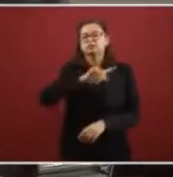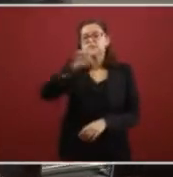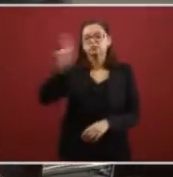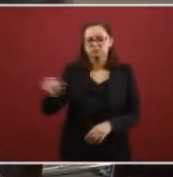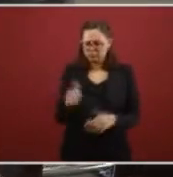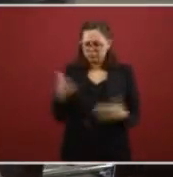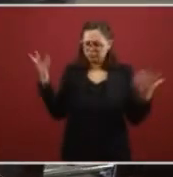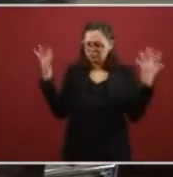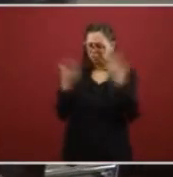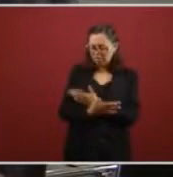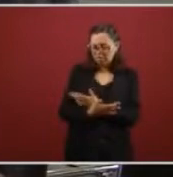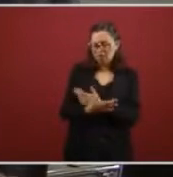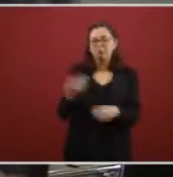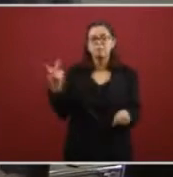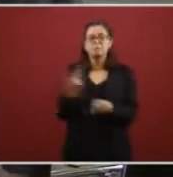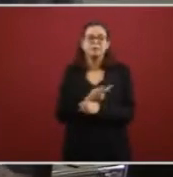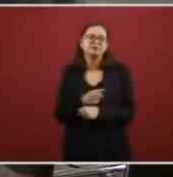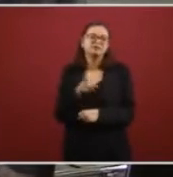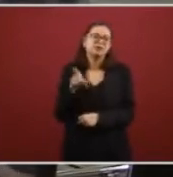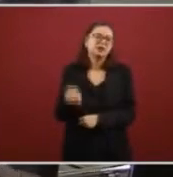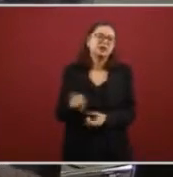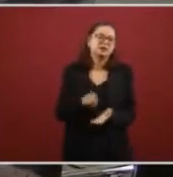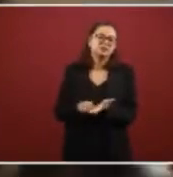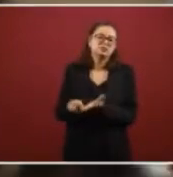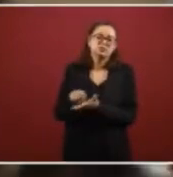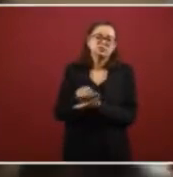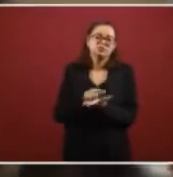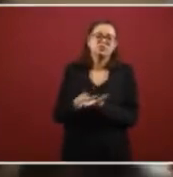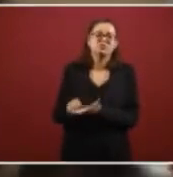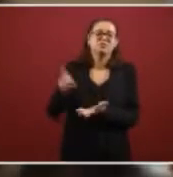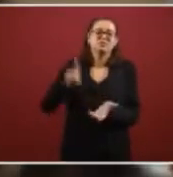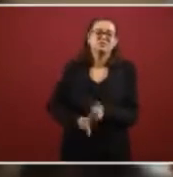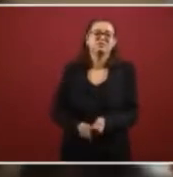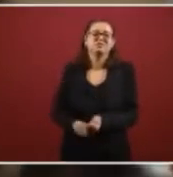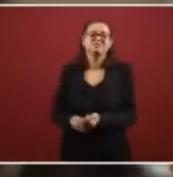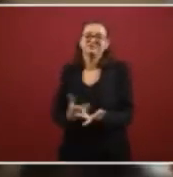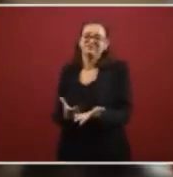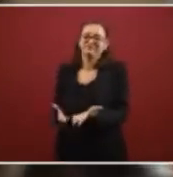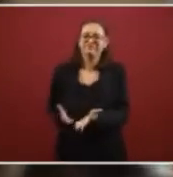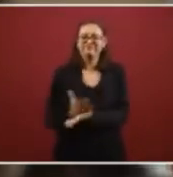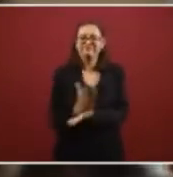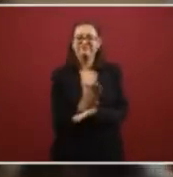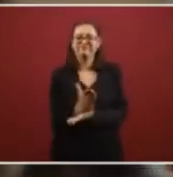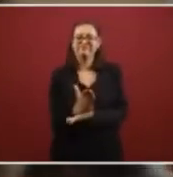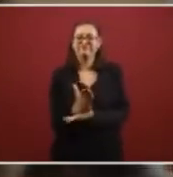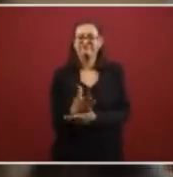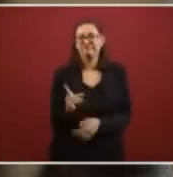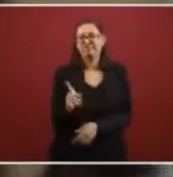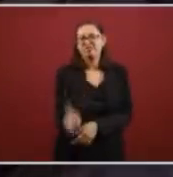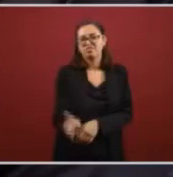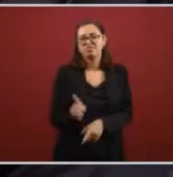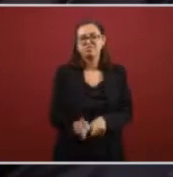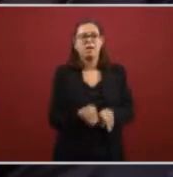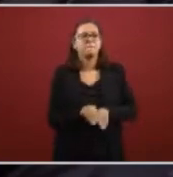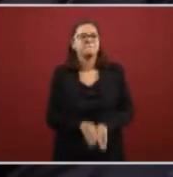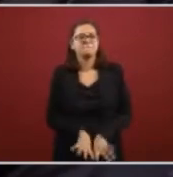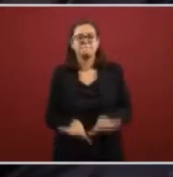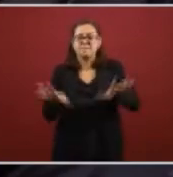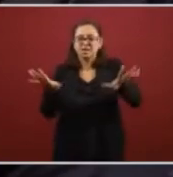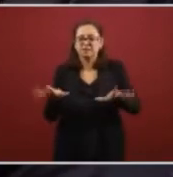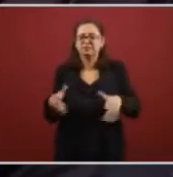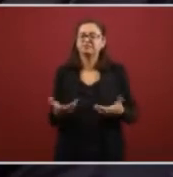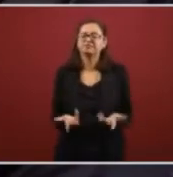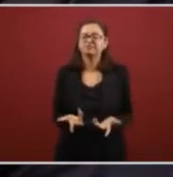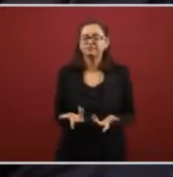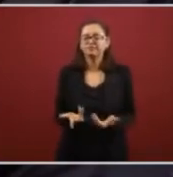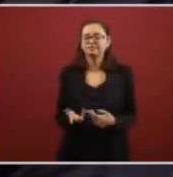person, and then we found out that it was an attack, general attack, and so the alerts were